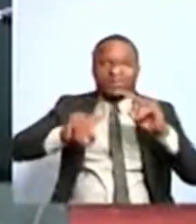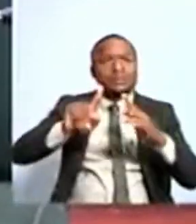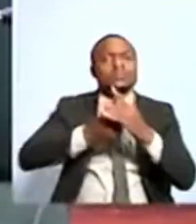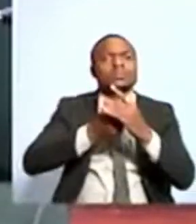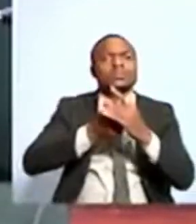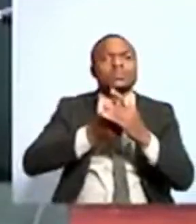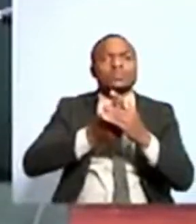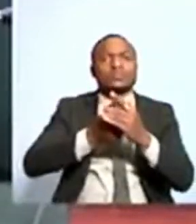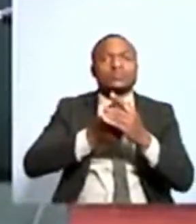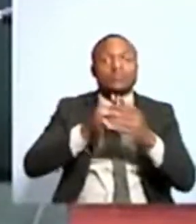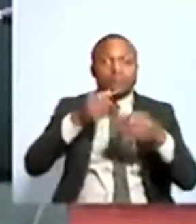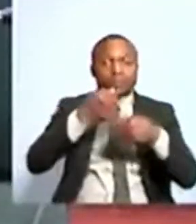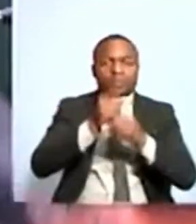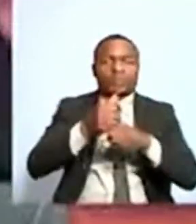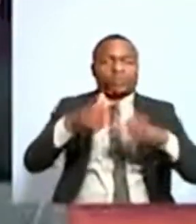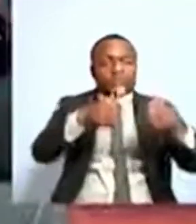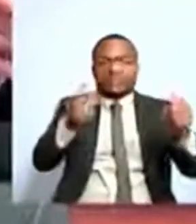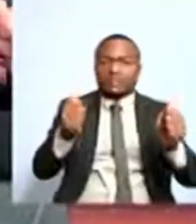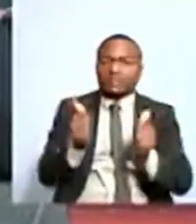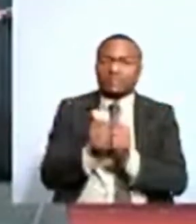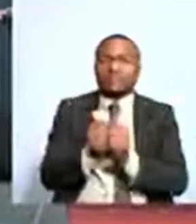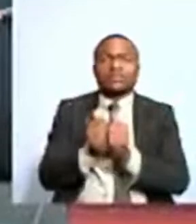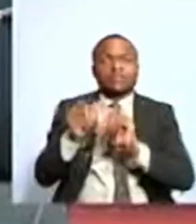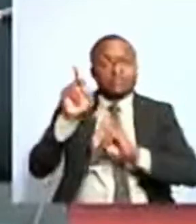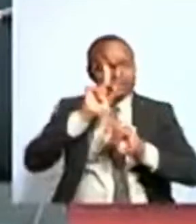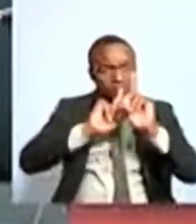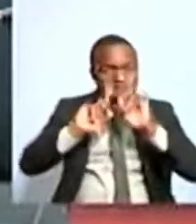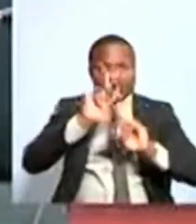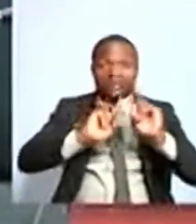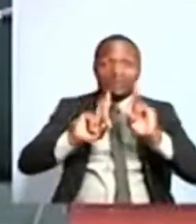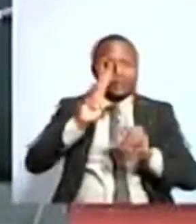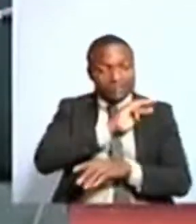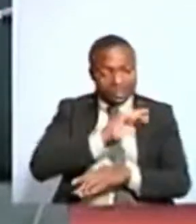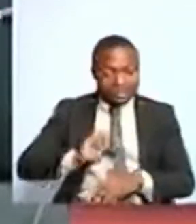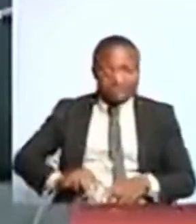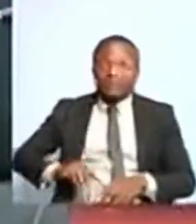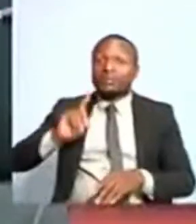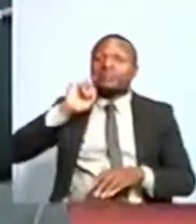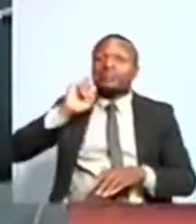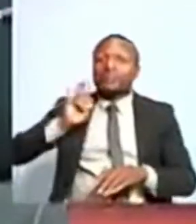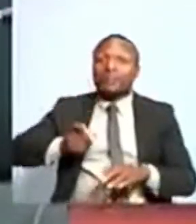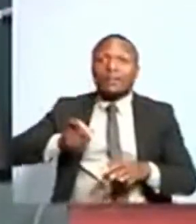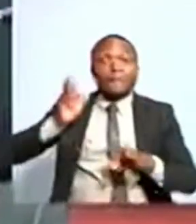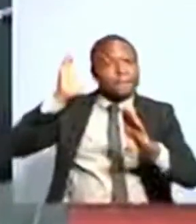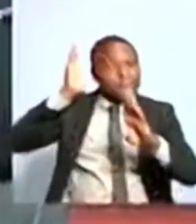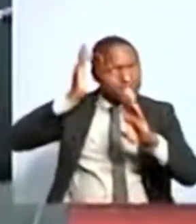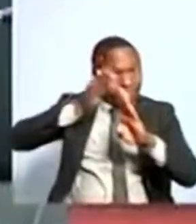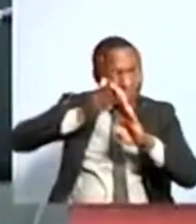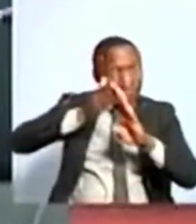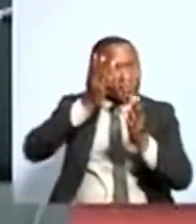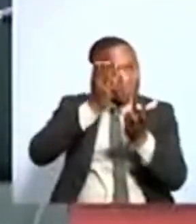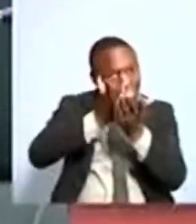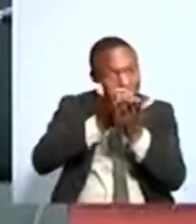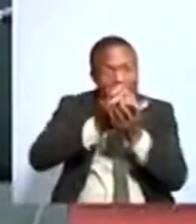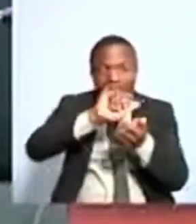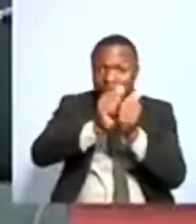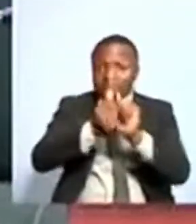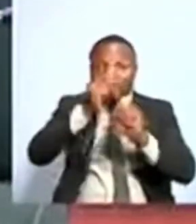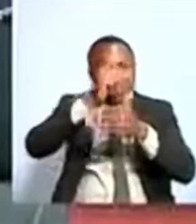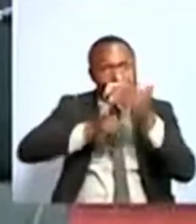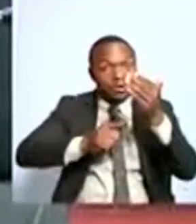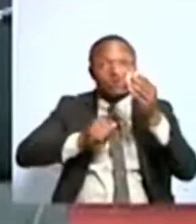a general debate. The member should be limited to the proposed amendment. That is what we are